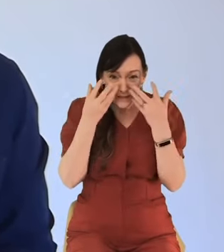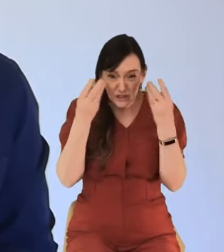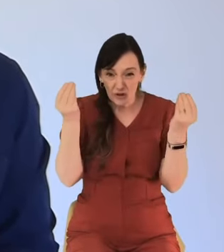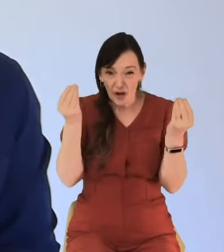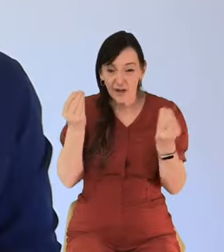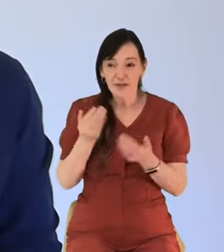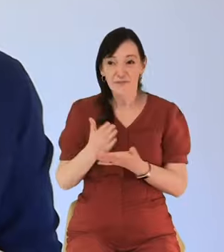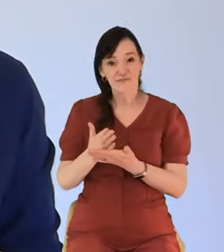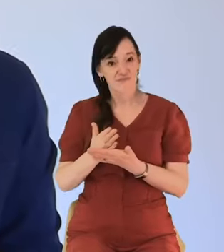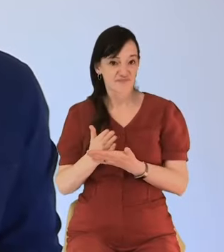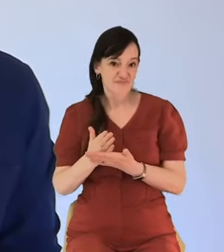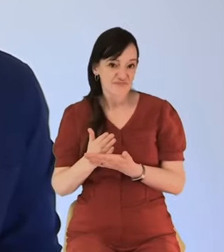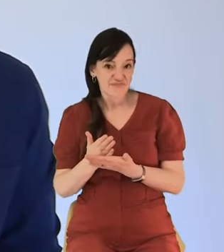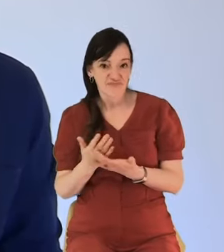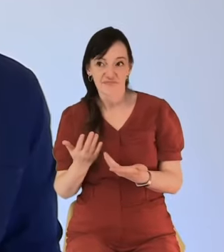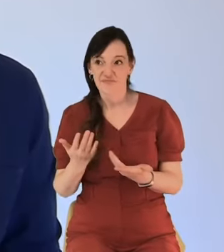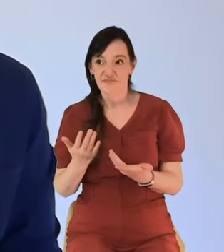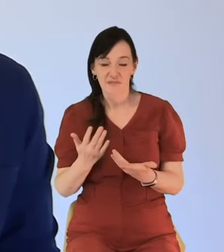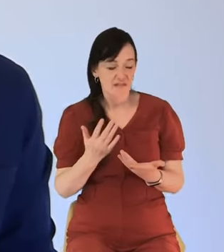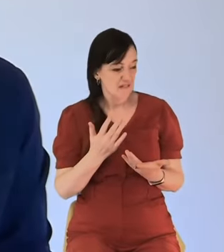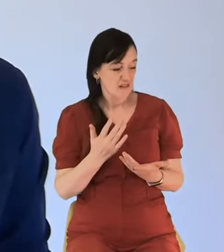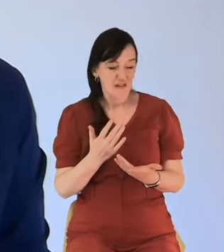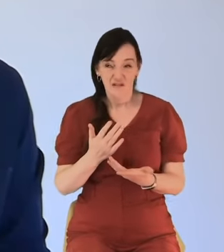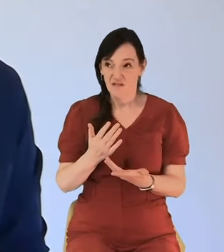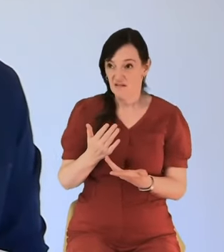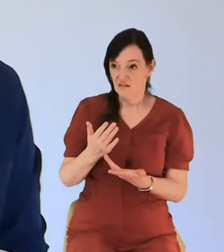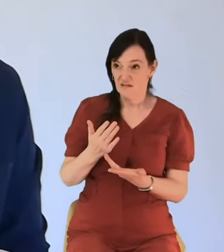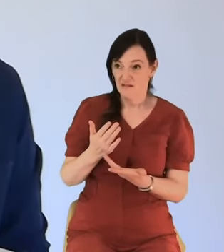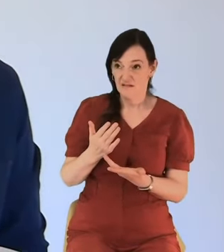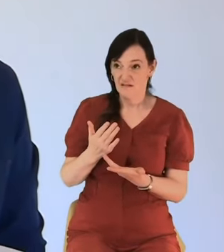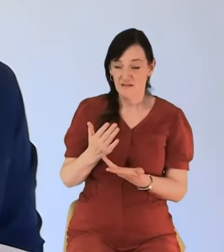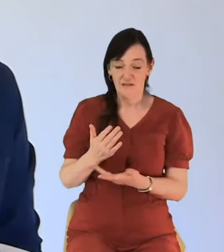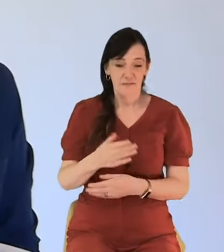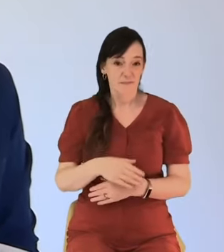tears, make all things new? Really?